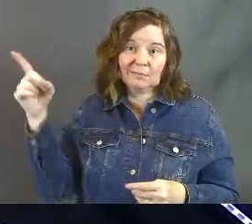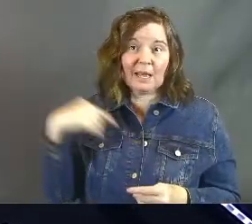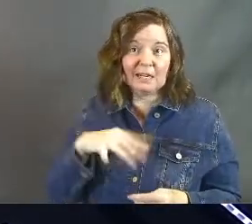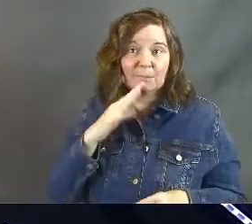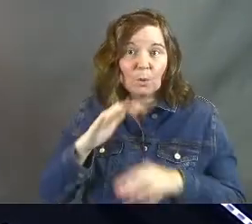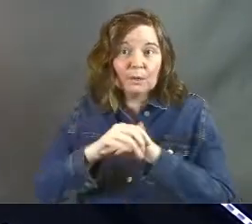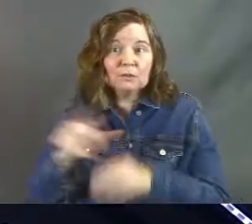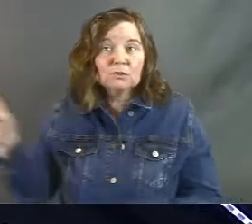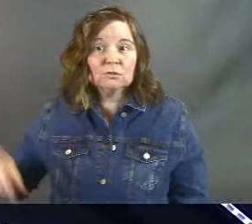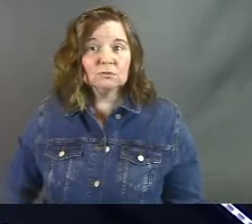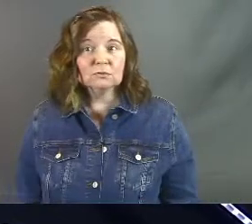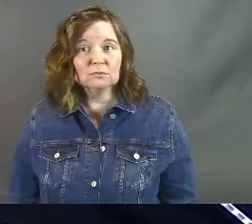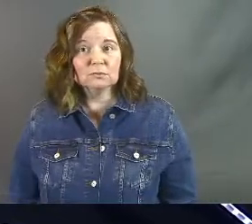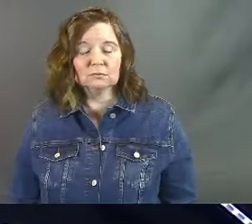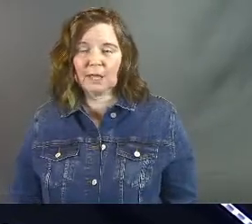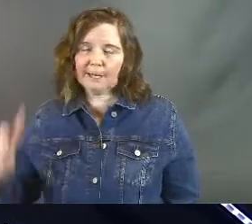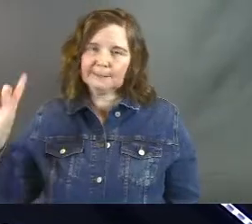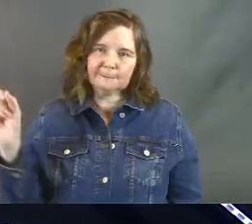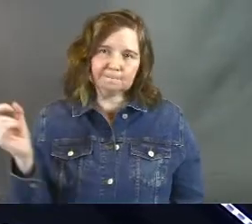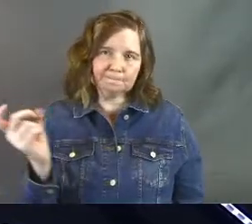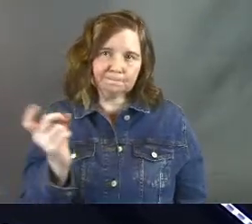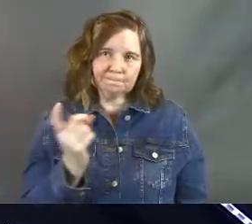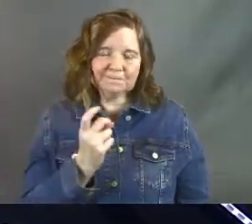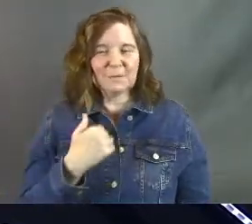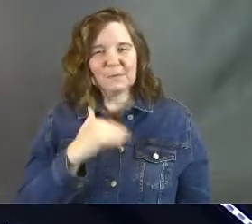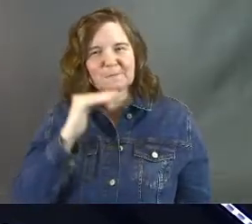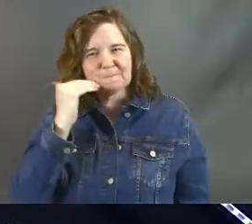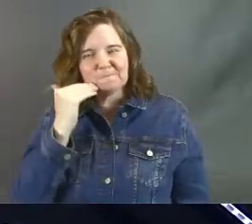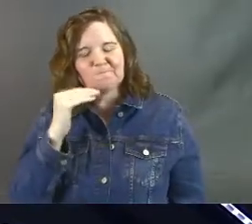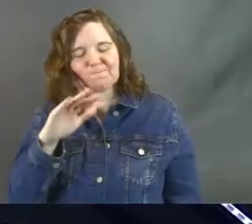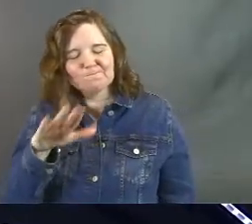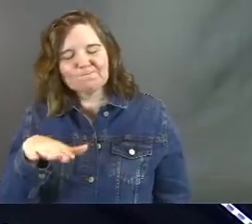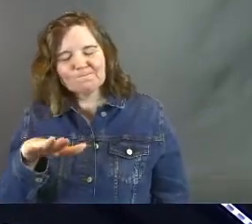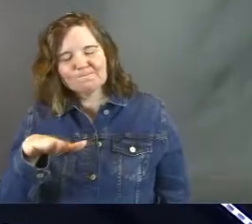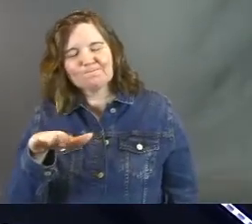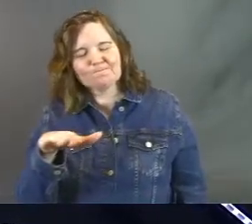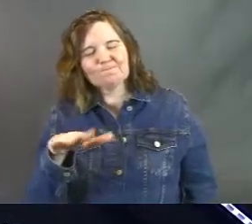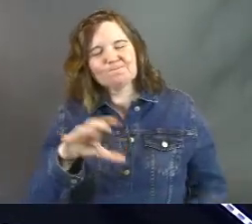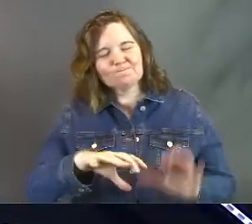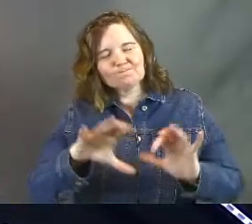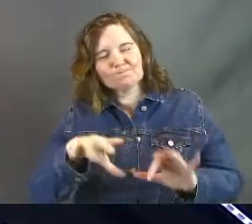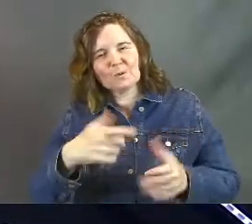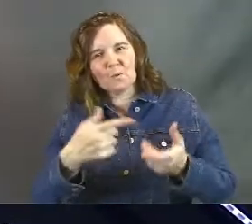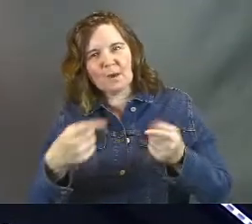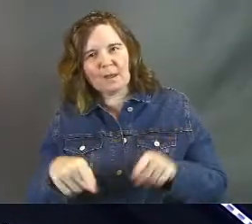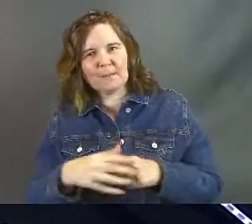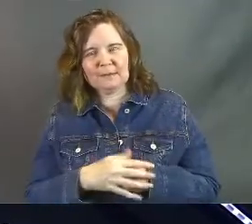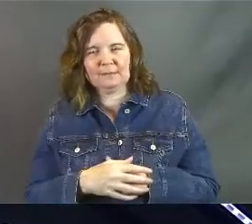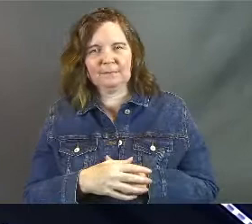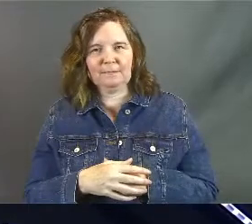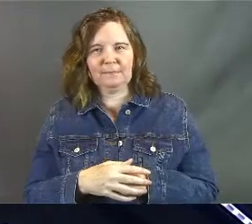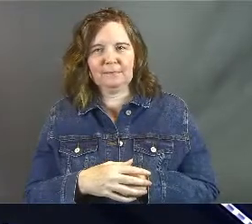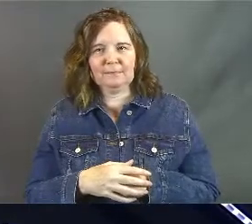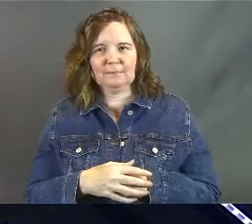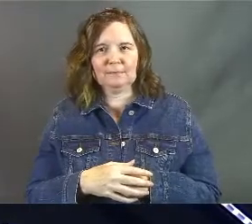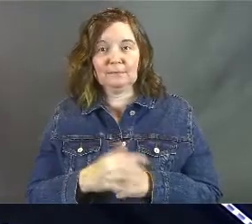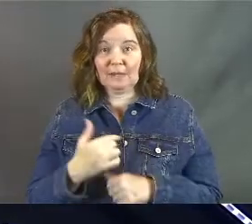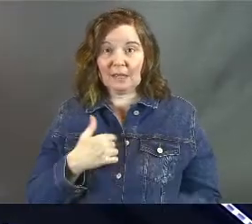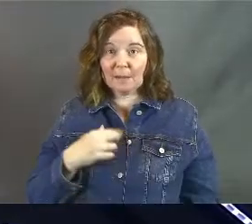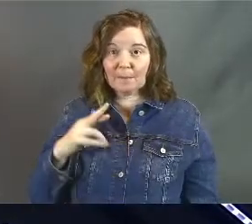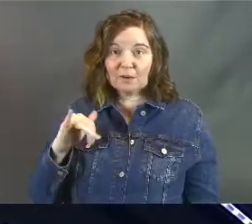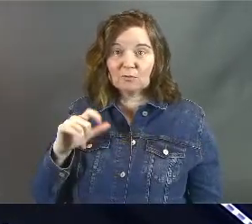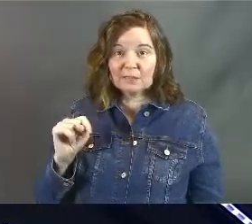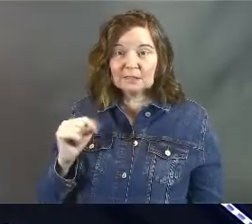spoke English. And he walked over to me with kind of a smile on his face and just started talking to me about what had happened. Am I a